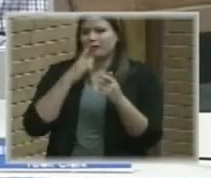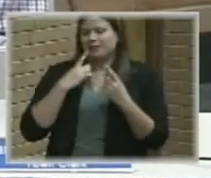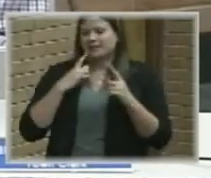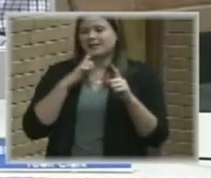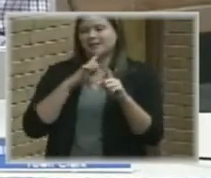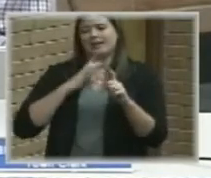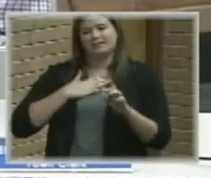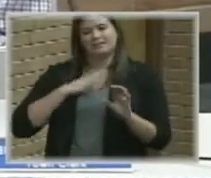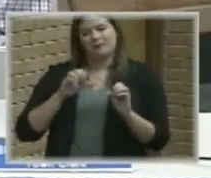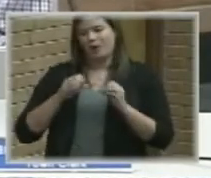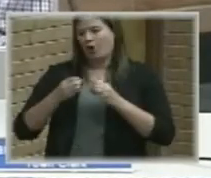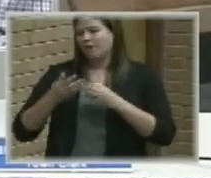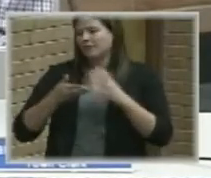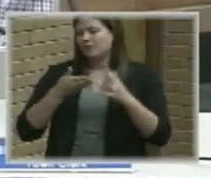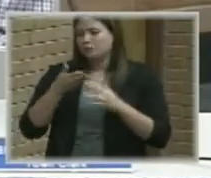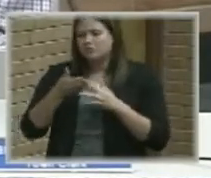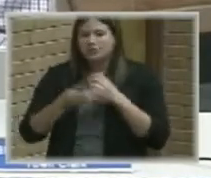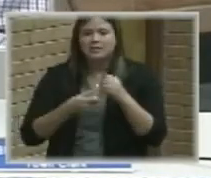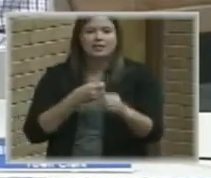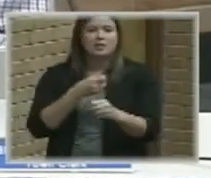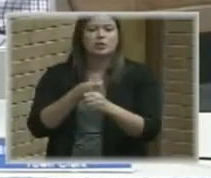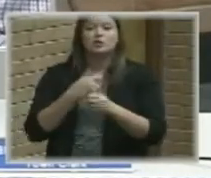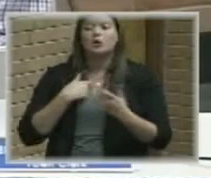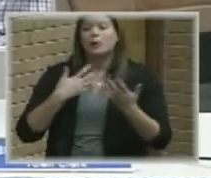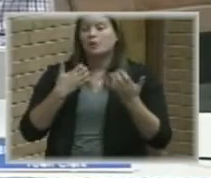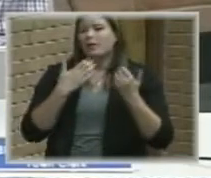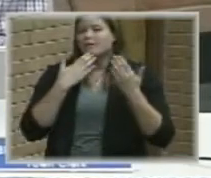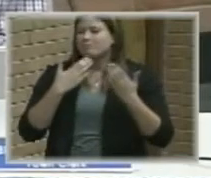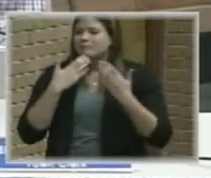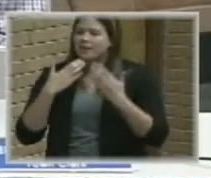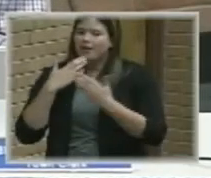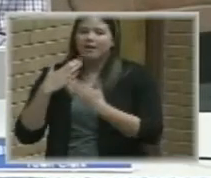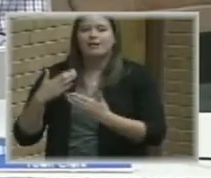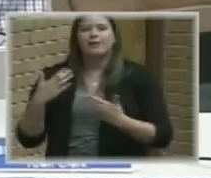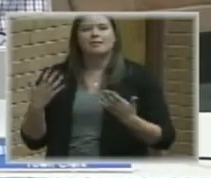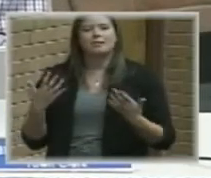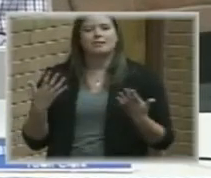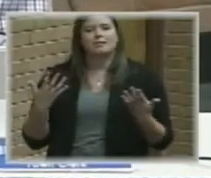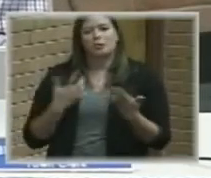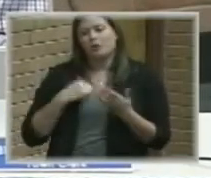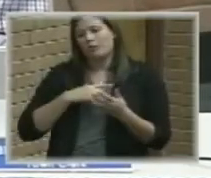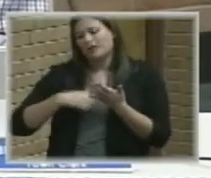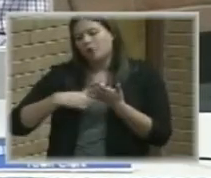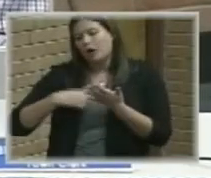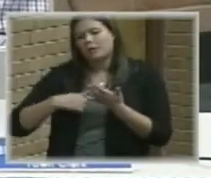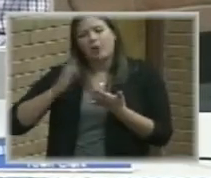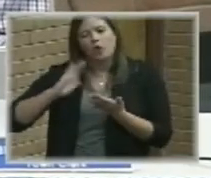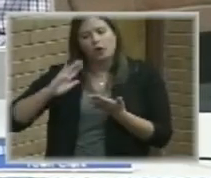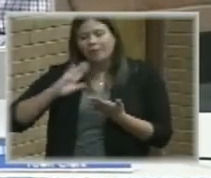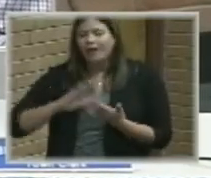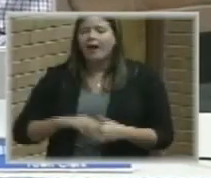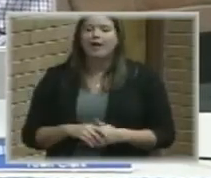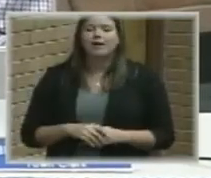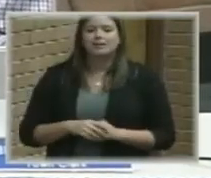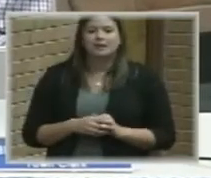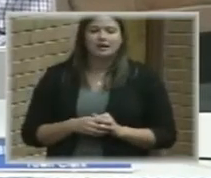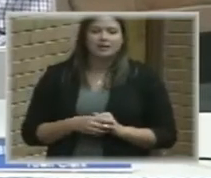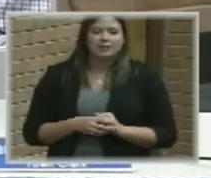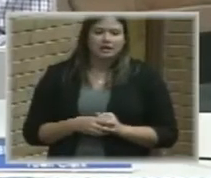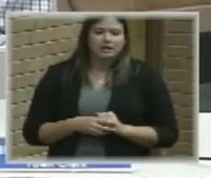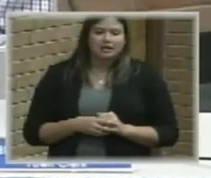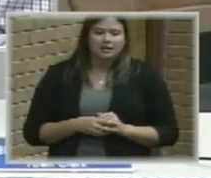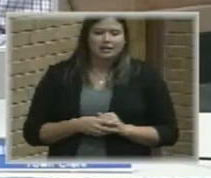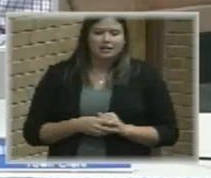through the years, and I know one of the things that we talked about early on is all too often,